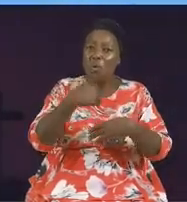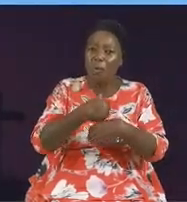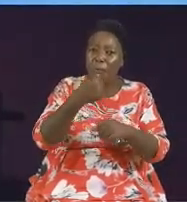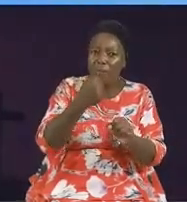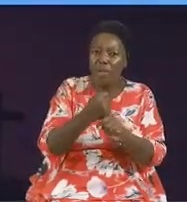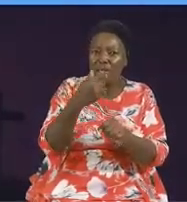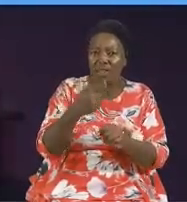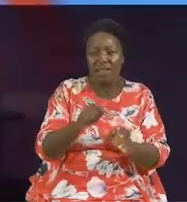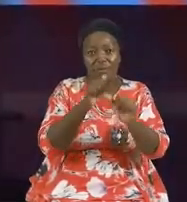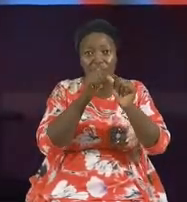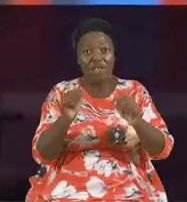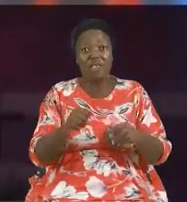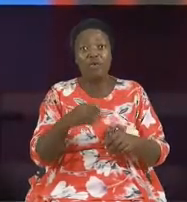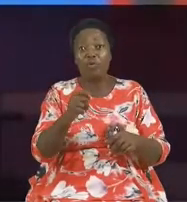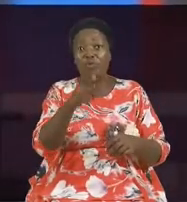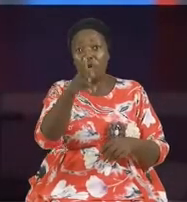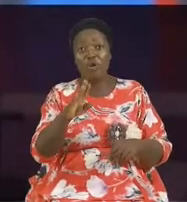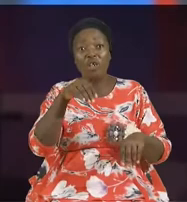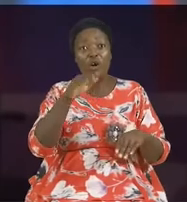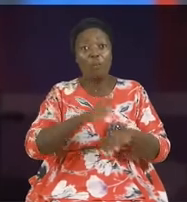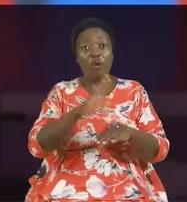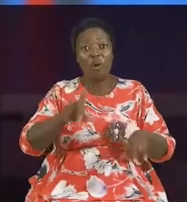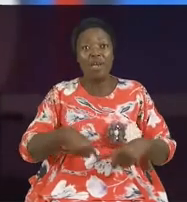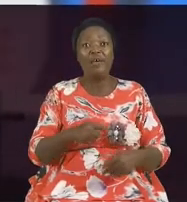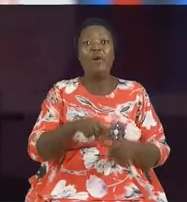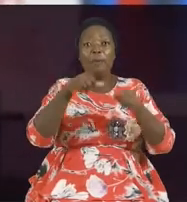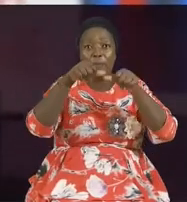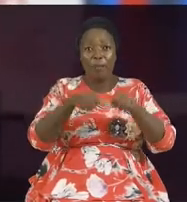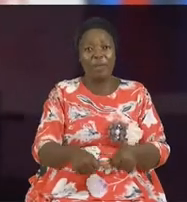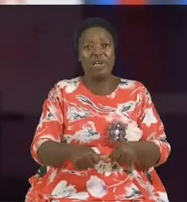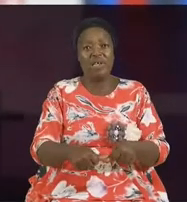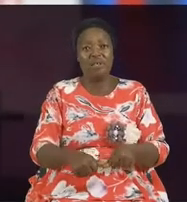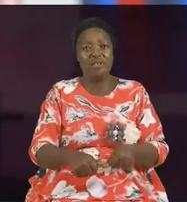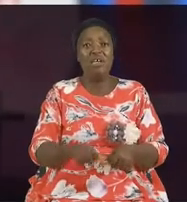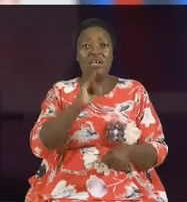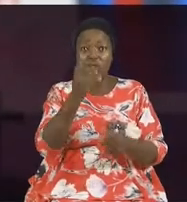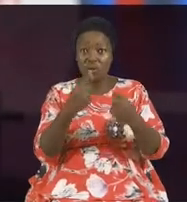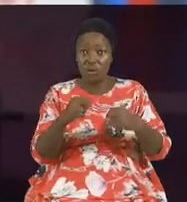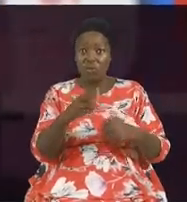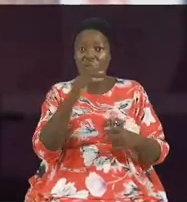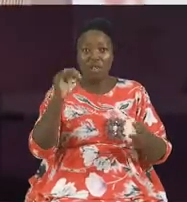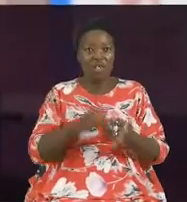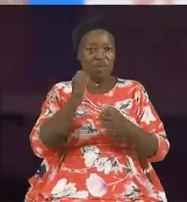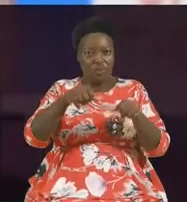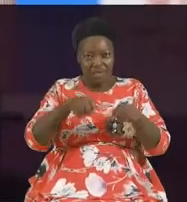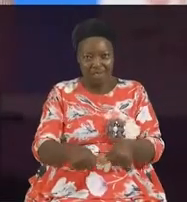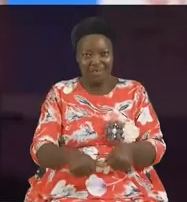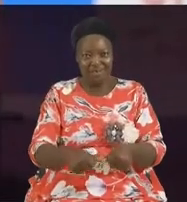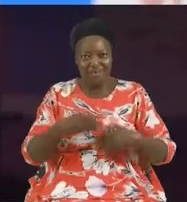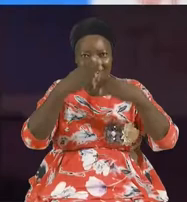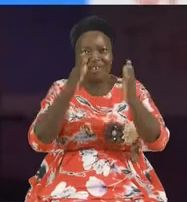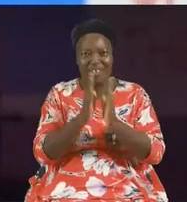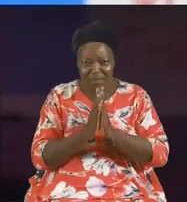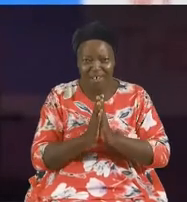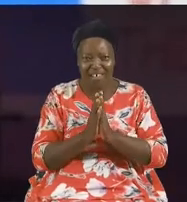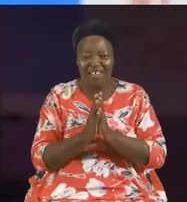want to show you tonight how to make the blessing permanent. It's come, it